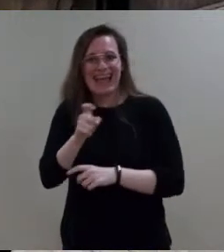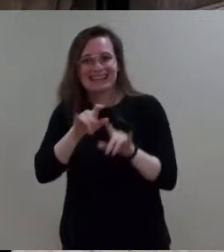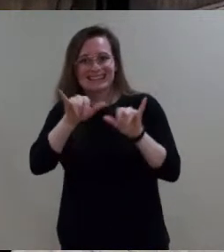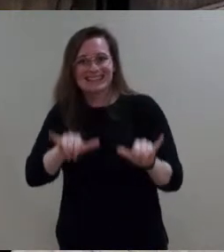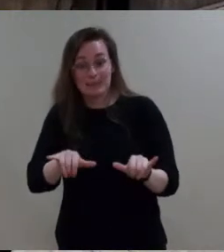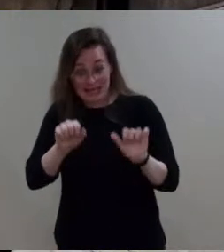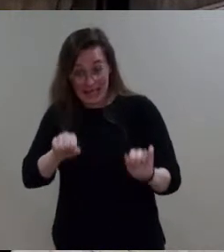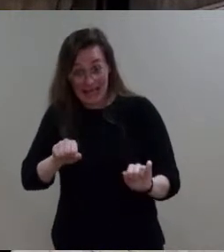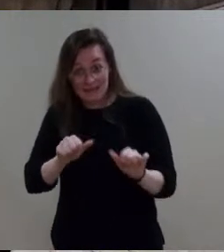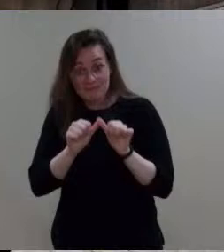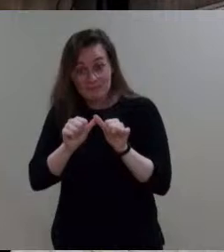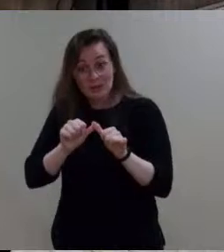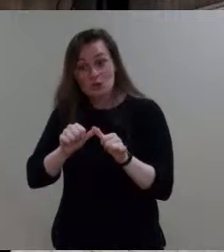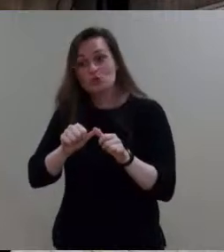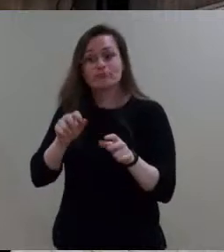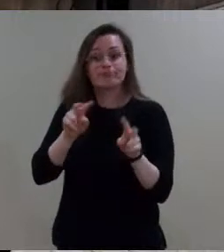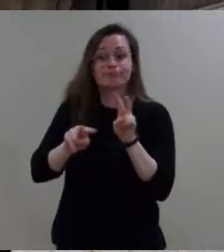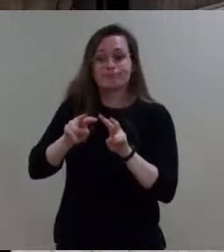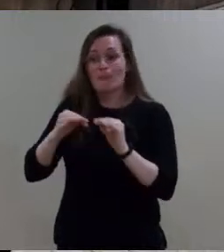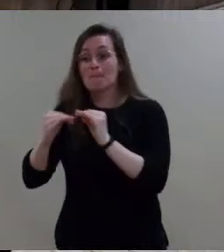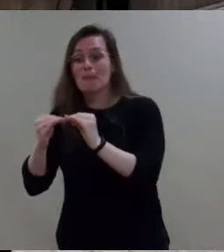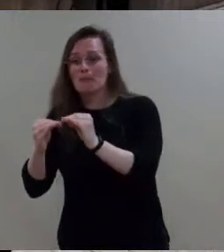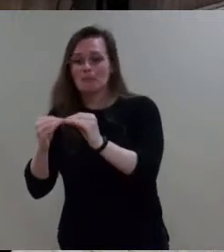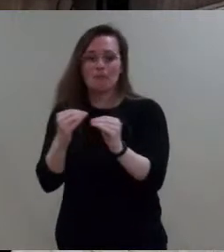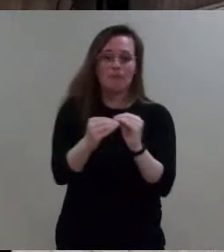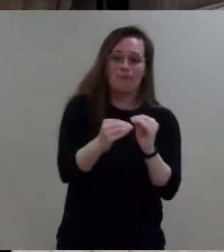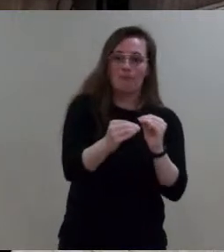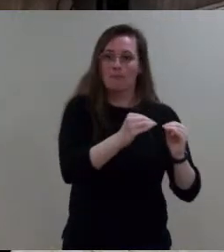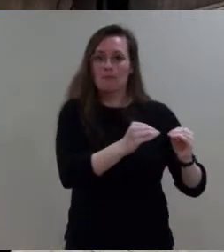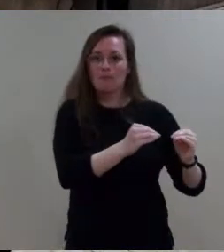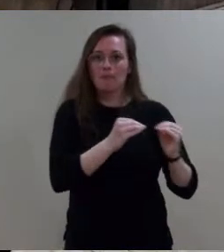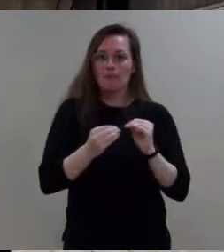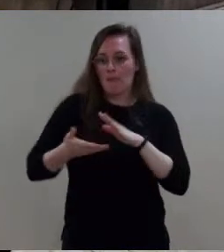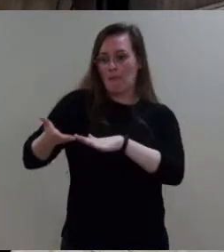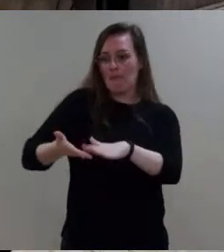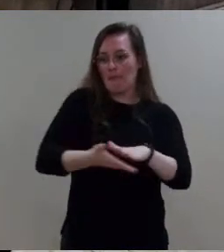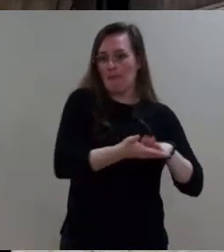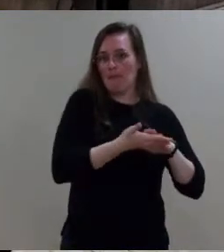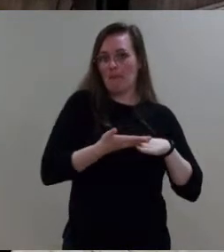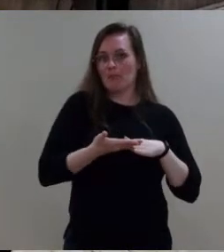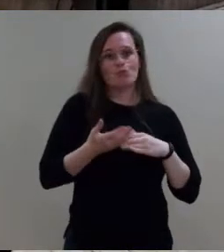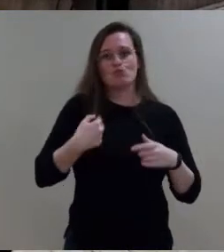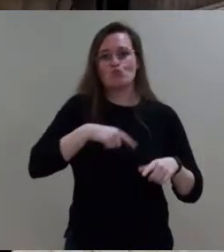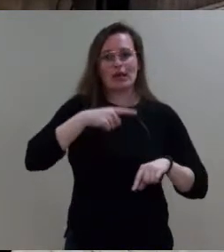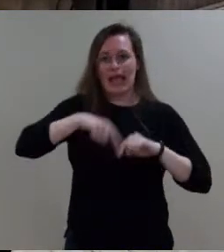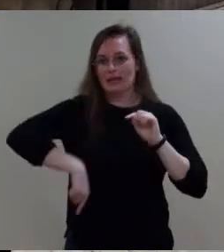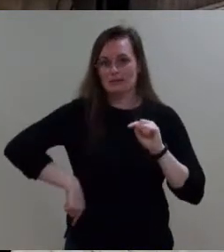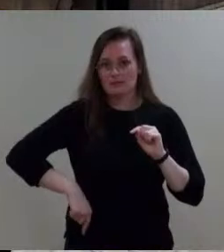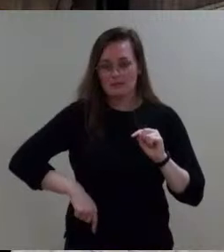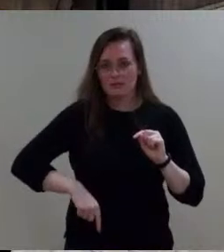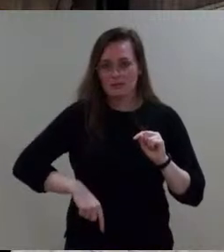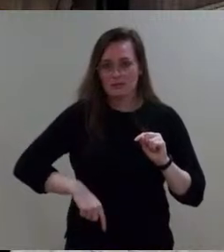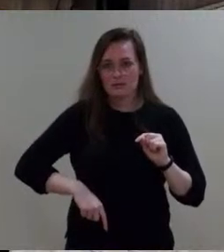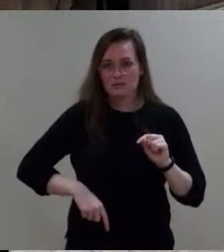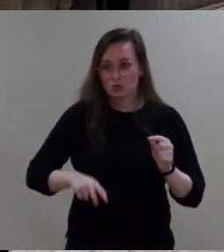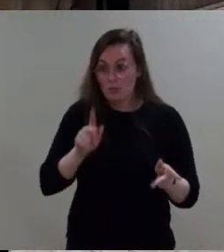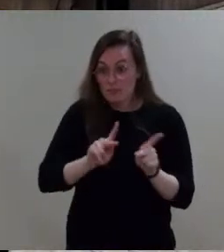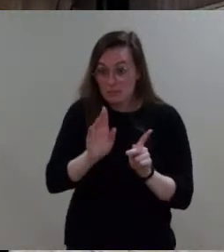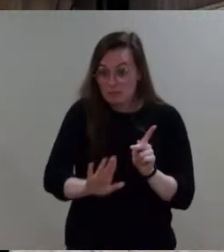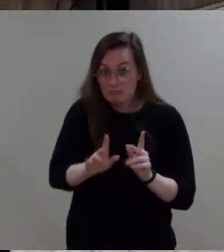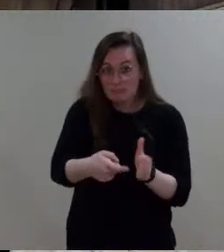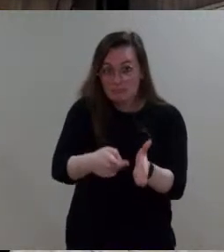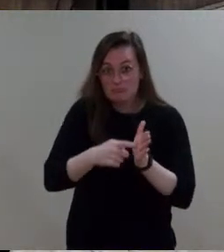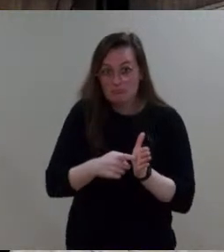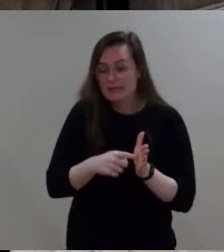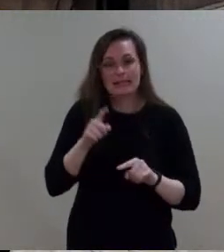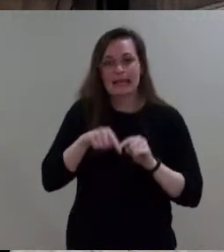the infrastructure that we're building and what people need and want. He said, another big issue